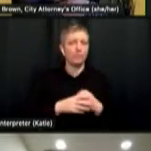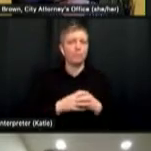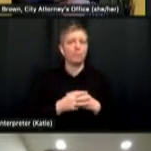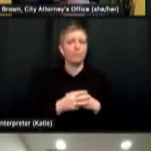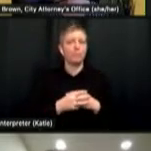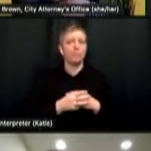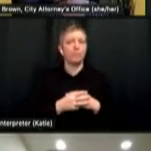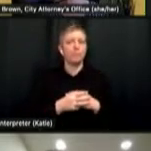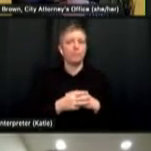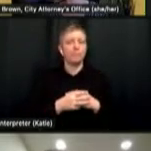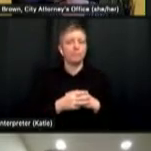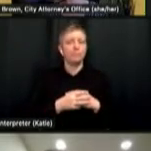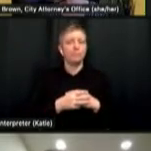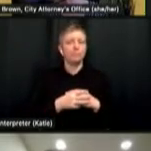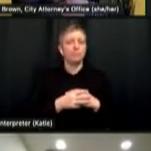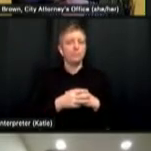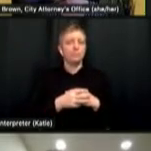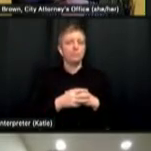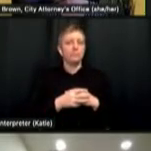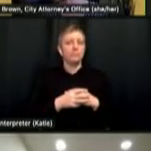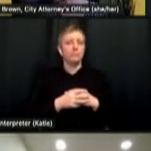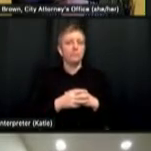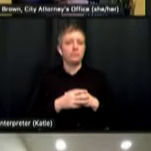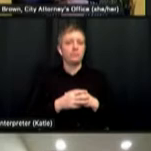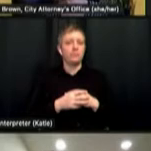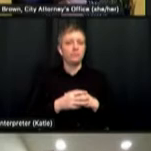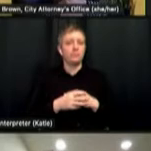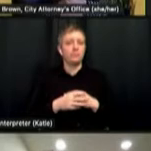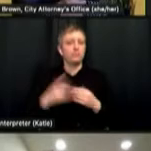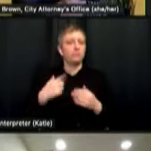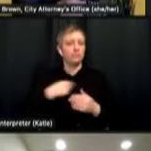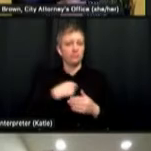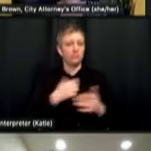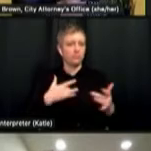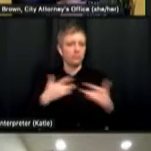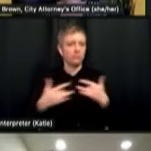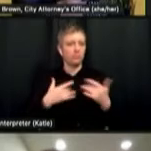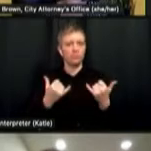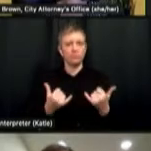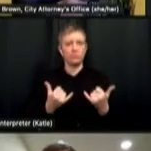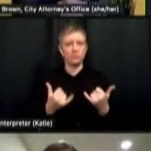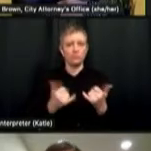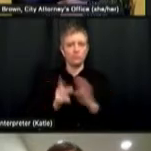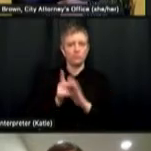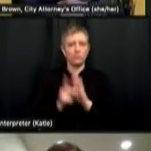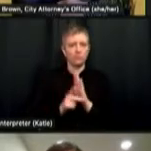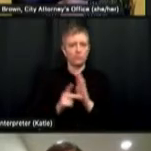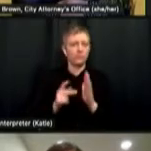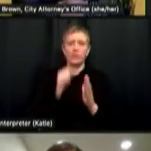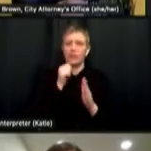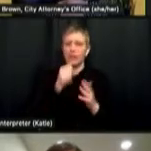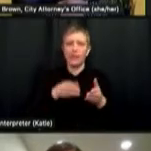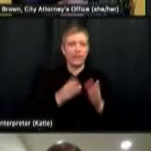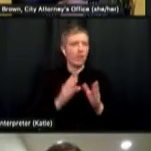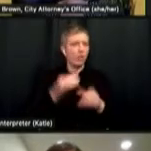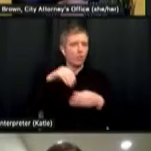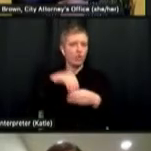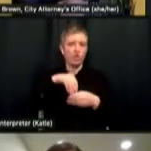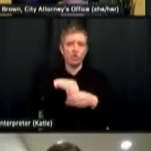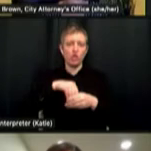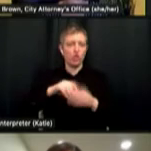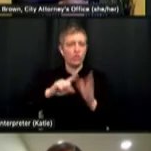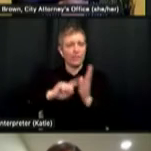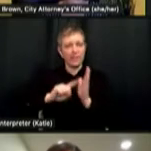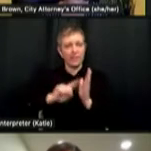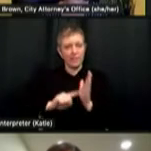we're concerned that the present thing does not allow the internal affairs investigation to